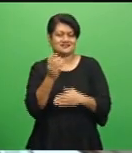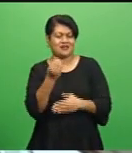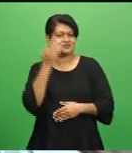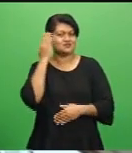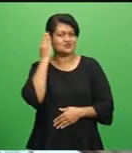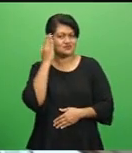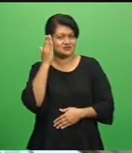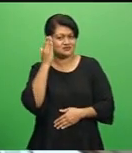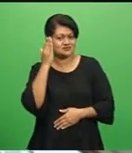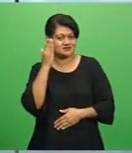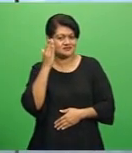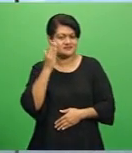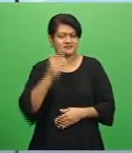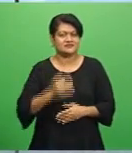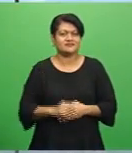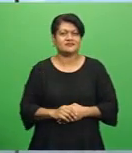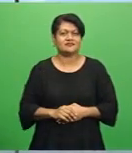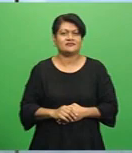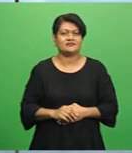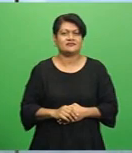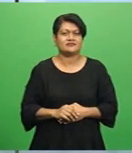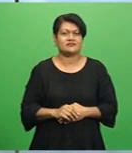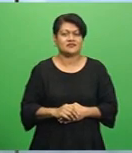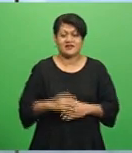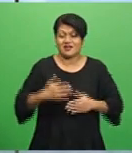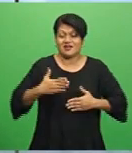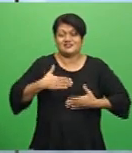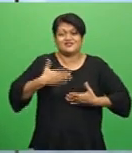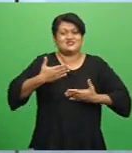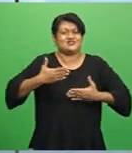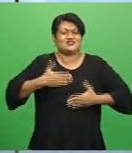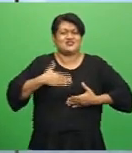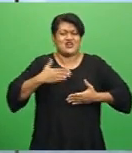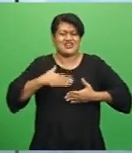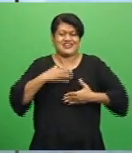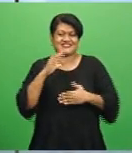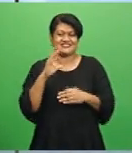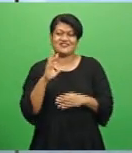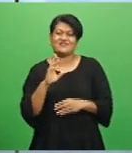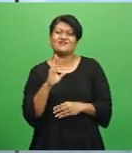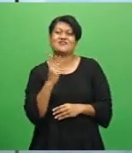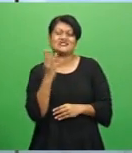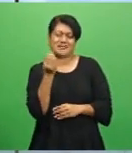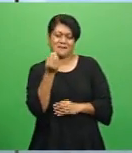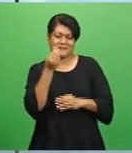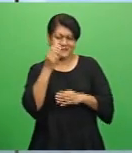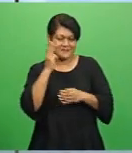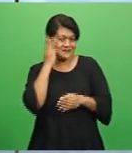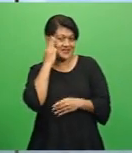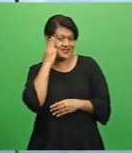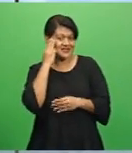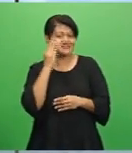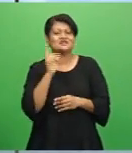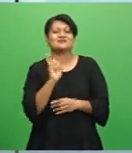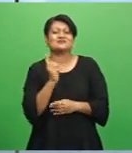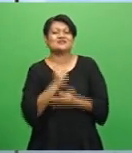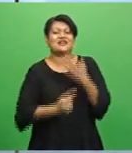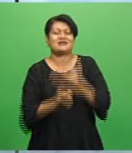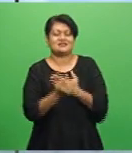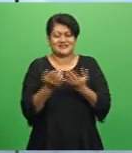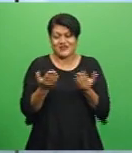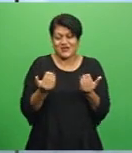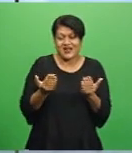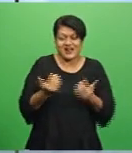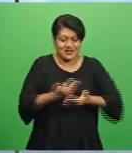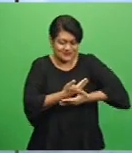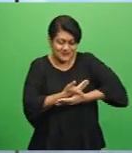around the mainland. It was a joyous day for some mothers in Suva today as they welcomed their newborns on